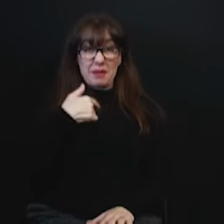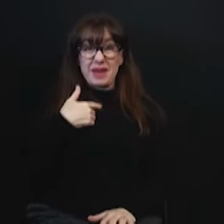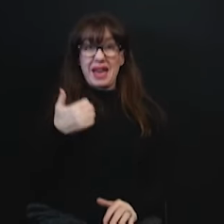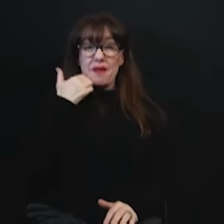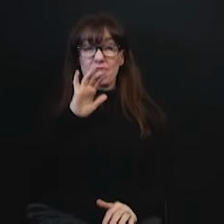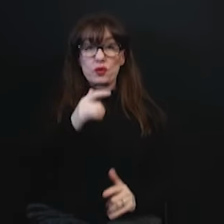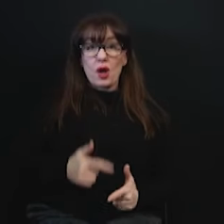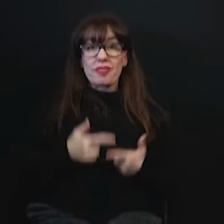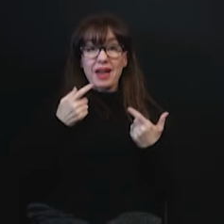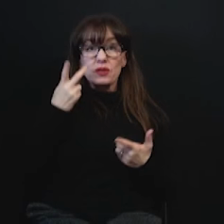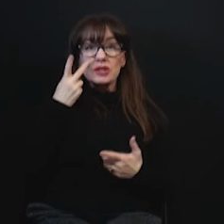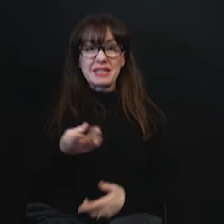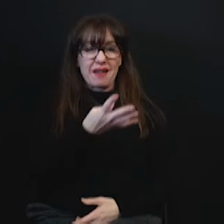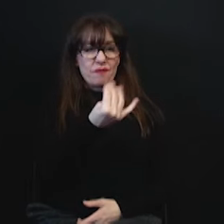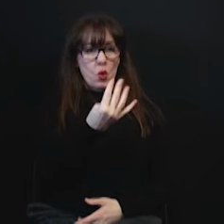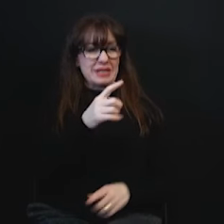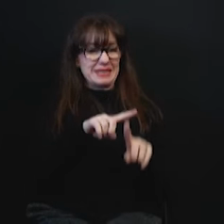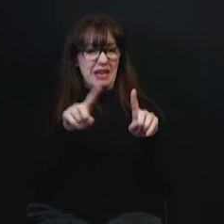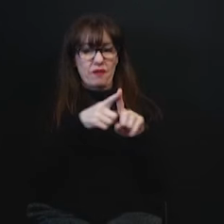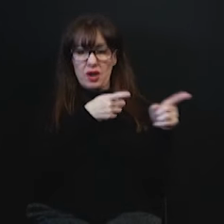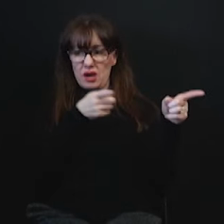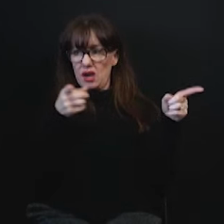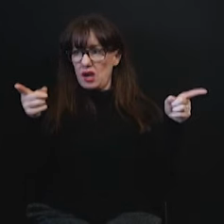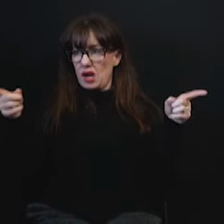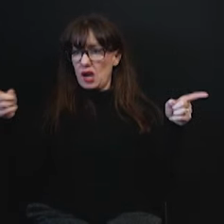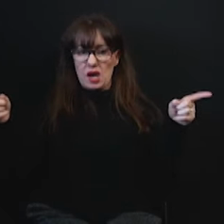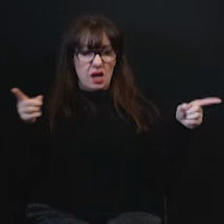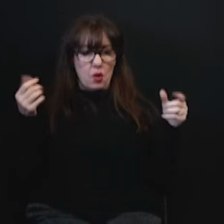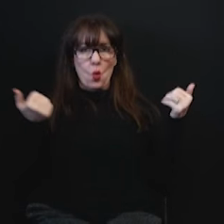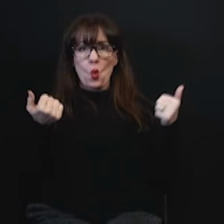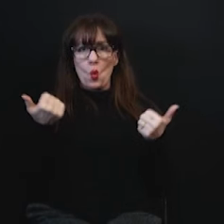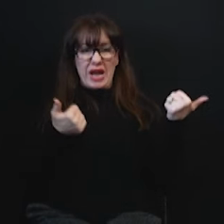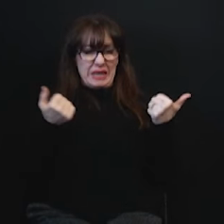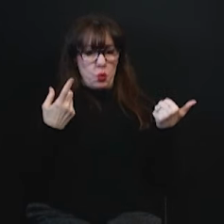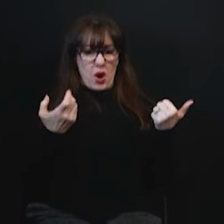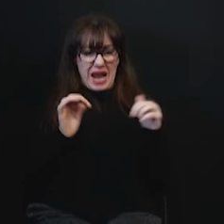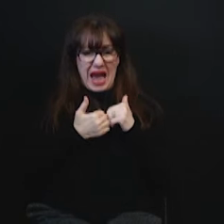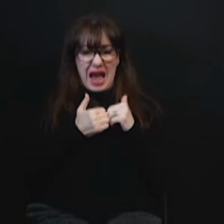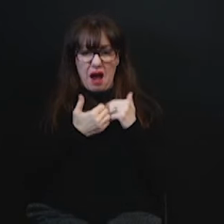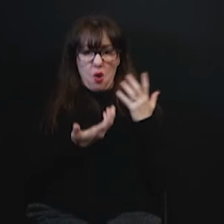your life, you see 14 different paths. Which one do we go down? How do we do this?